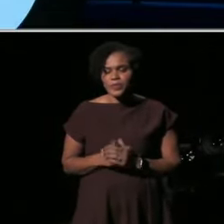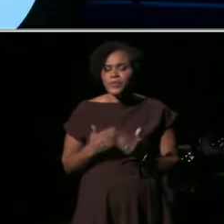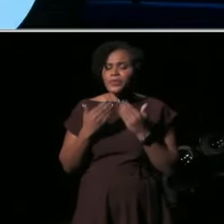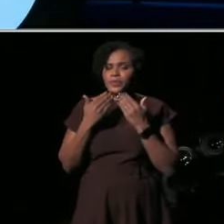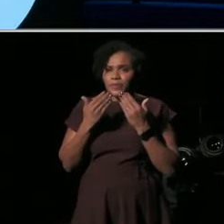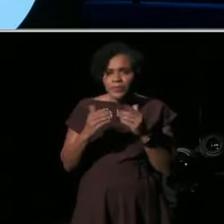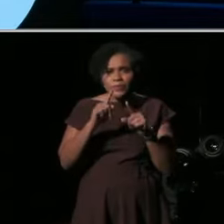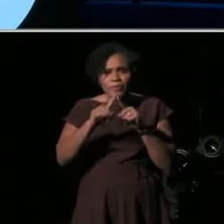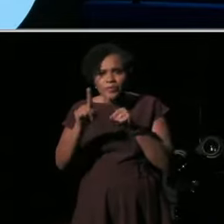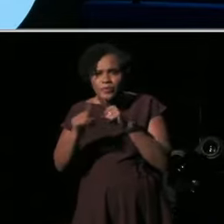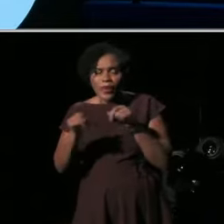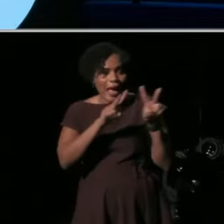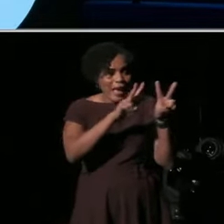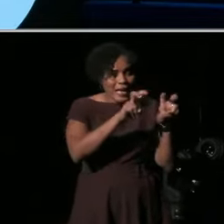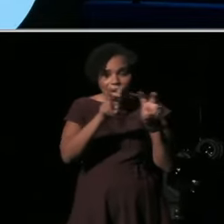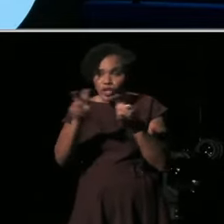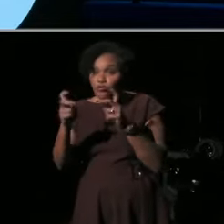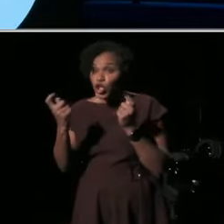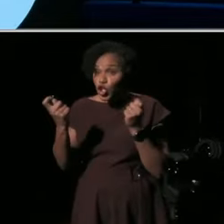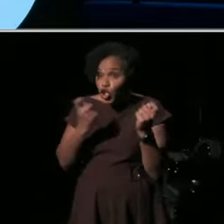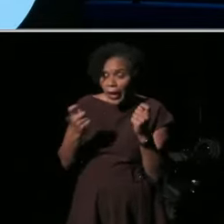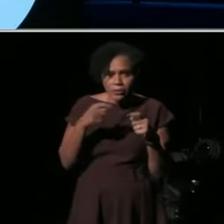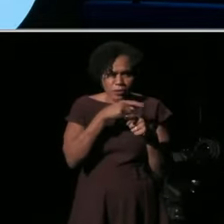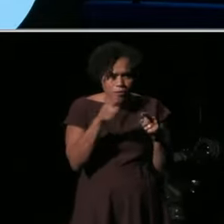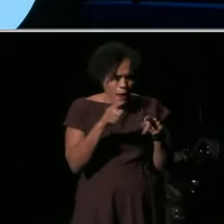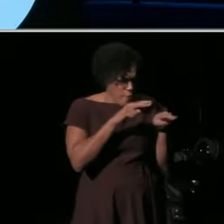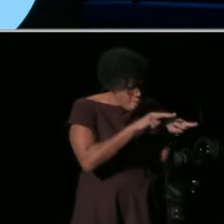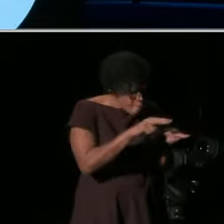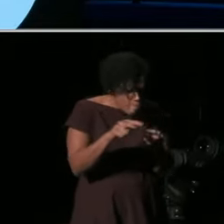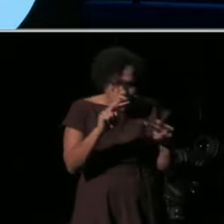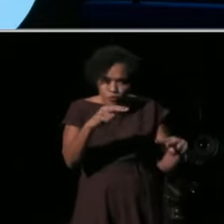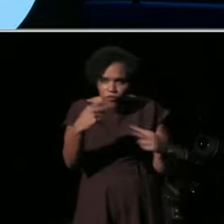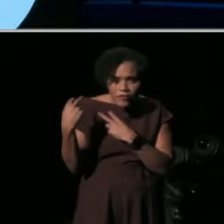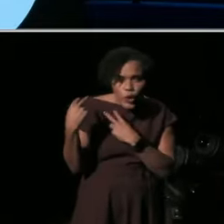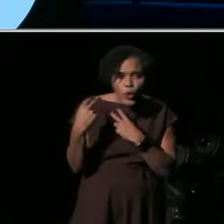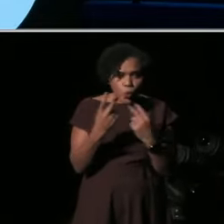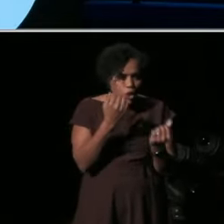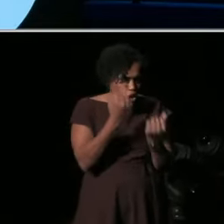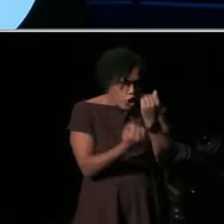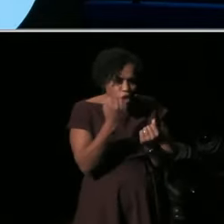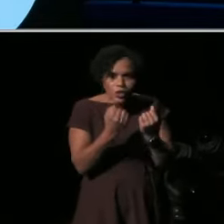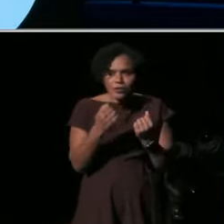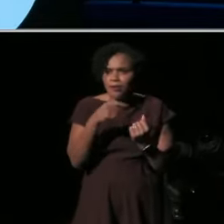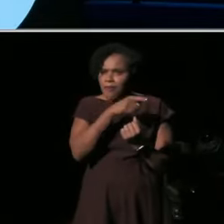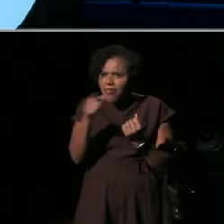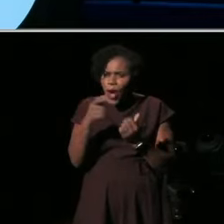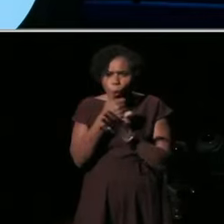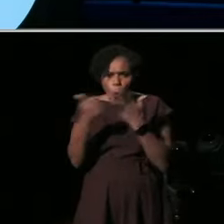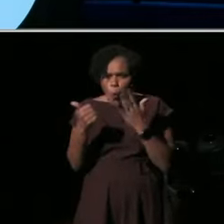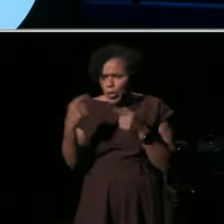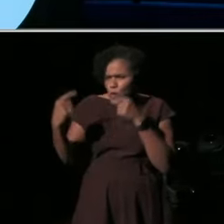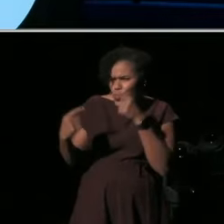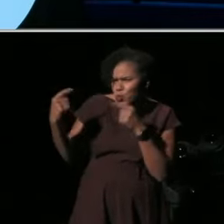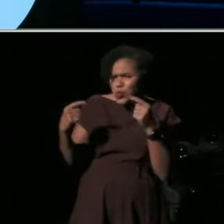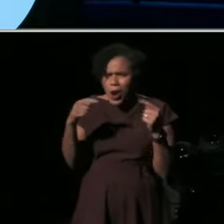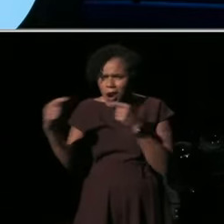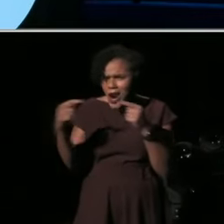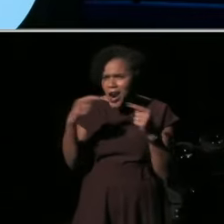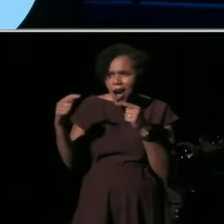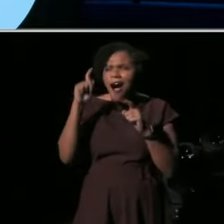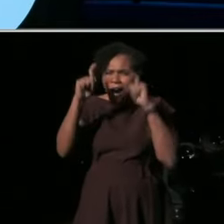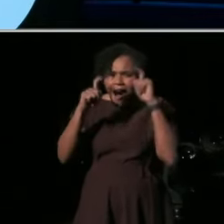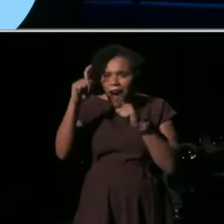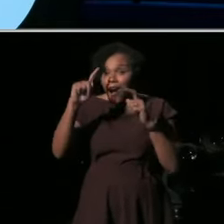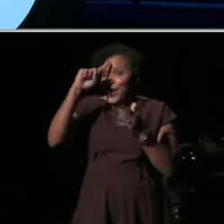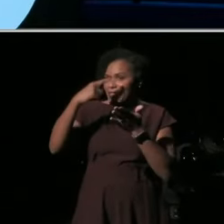Thanks too to our category chairs, reviewers and judges for their conscientious and spirited consideration of the entries.